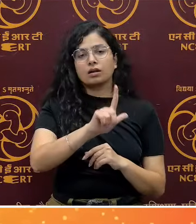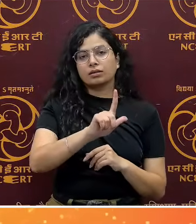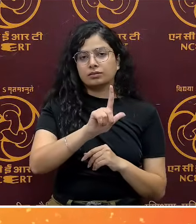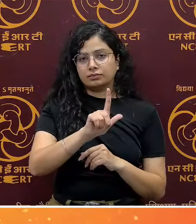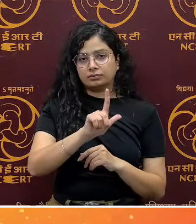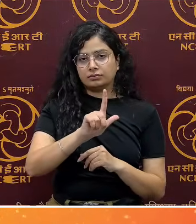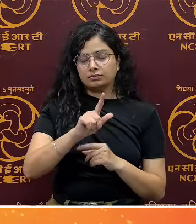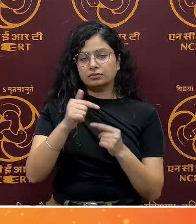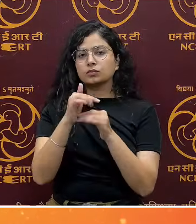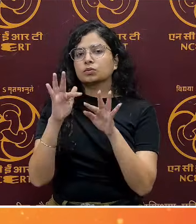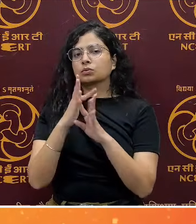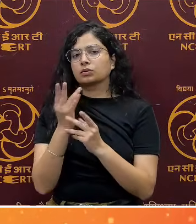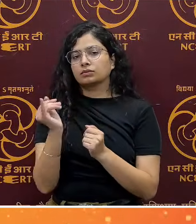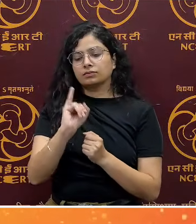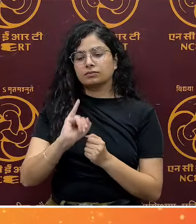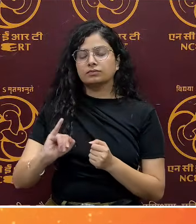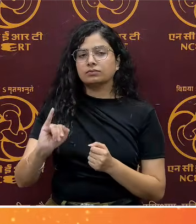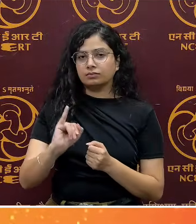is 6